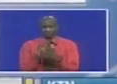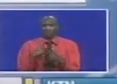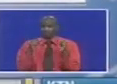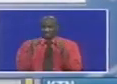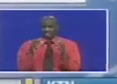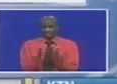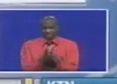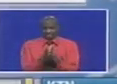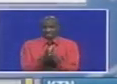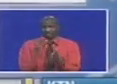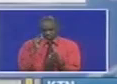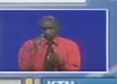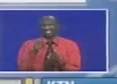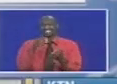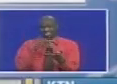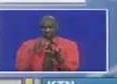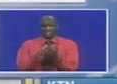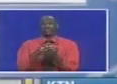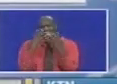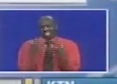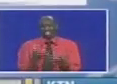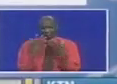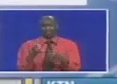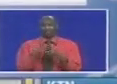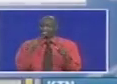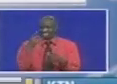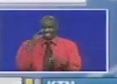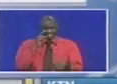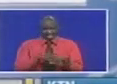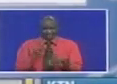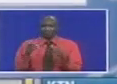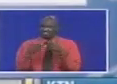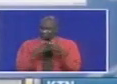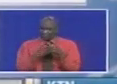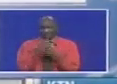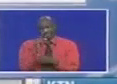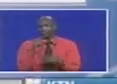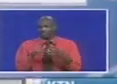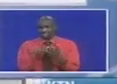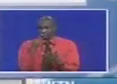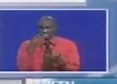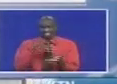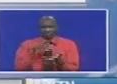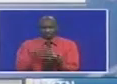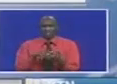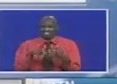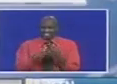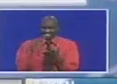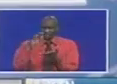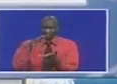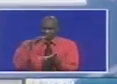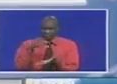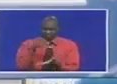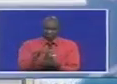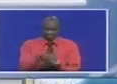the situation is dire, and we've been pointing this one ever since September, when this situation began deteriorating.